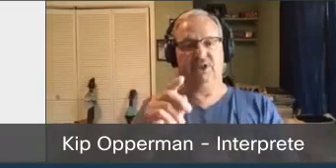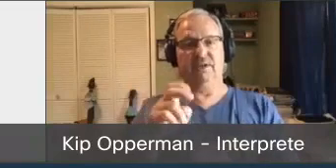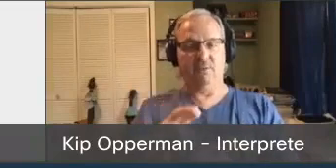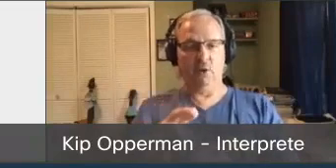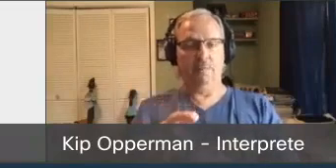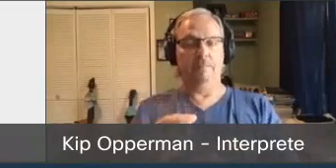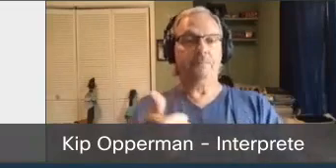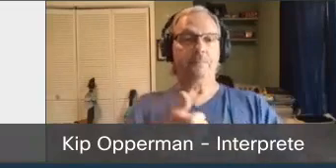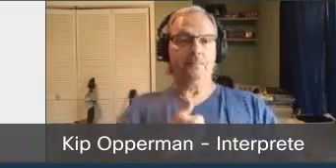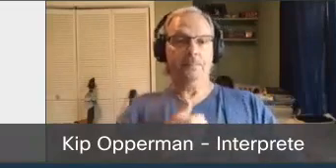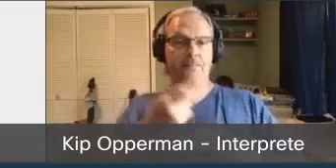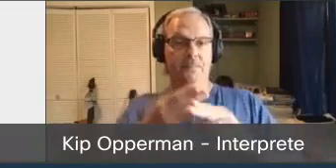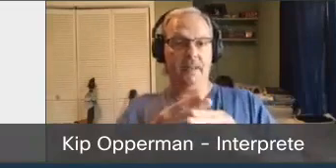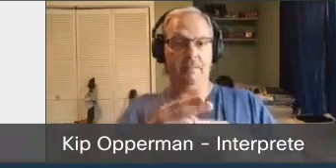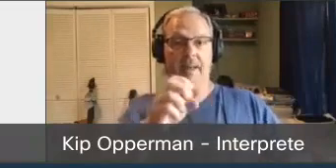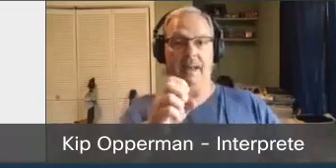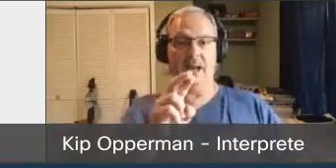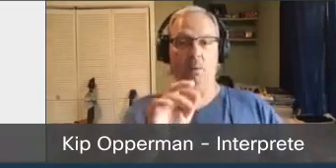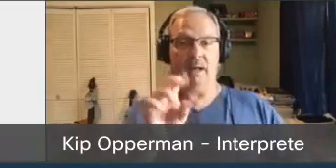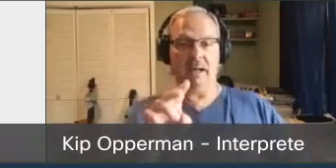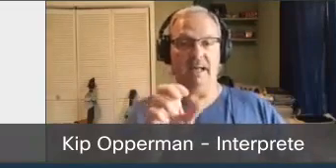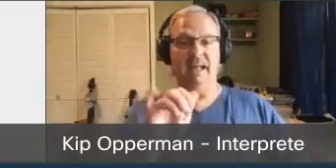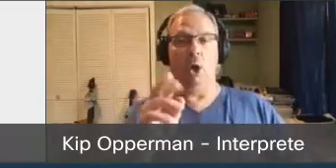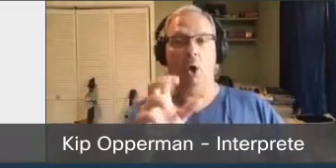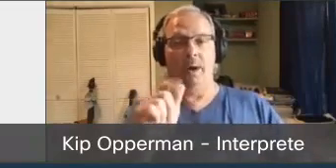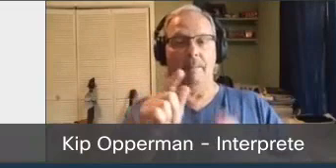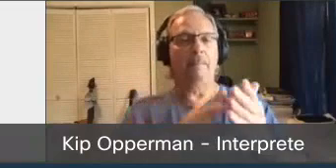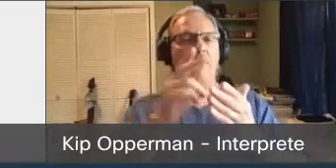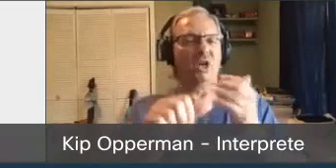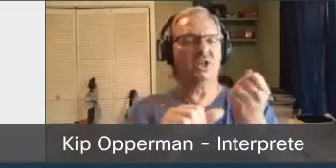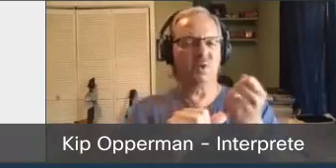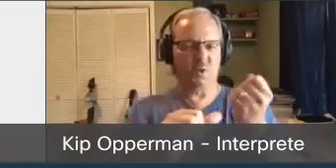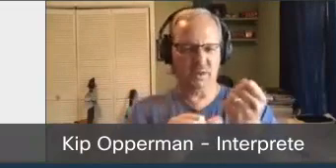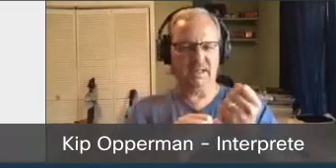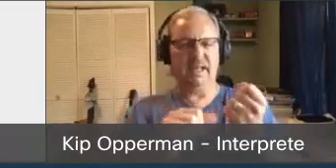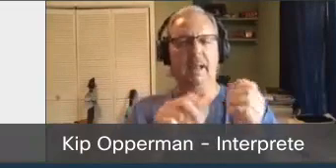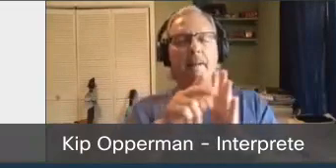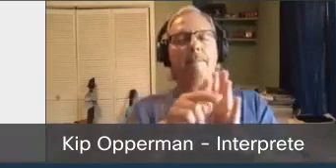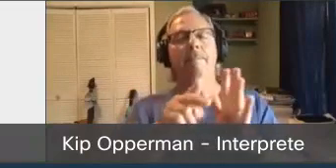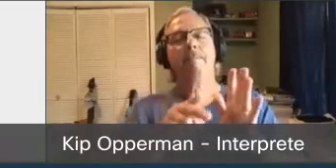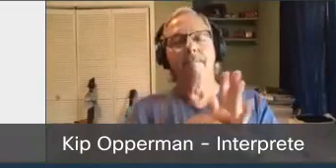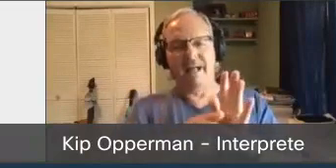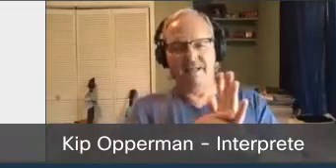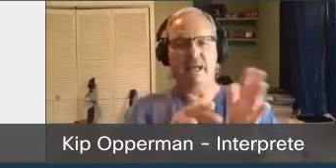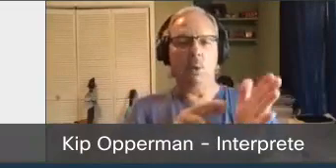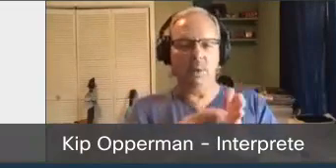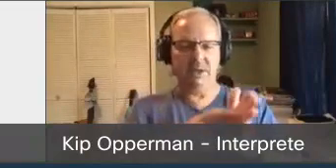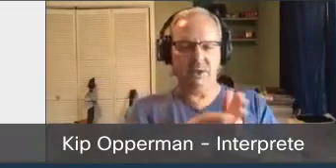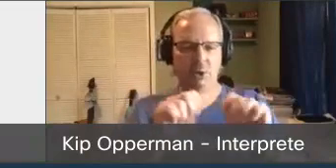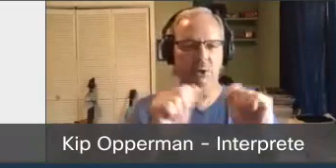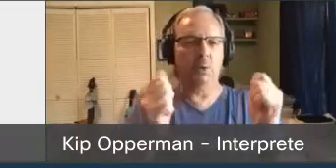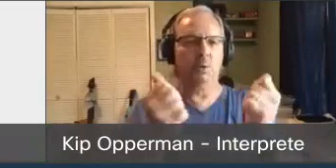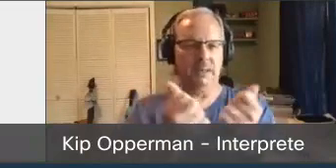I am Erica Ihara. I am a project associate at SAMHSA's GAIN Center and Policy Research Associates. And before we start